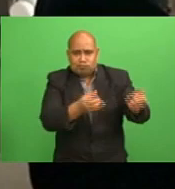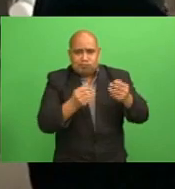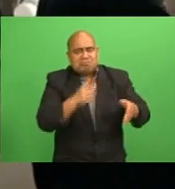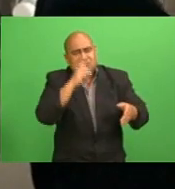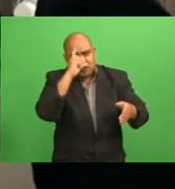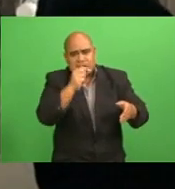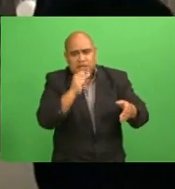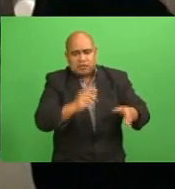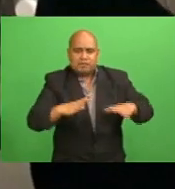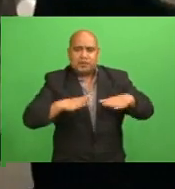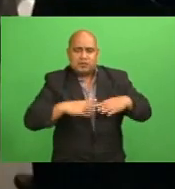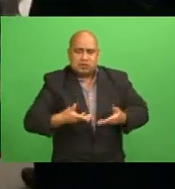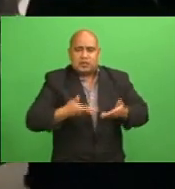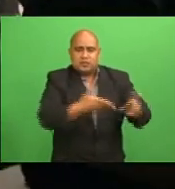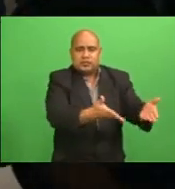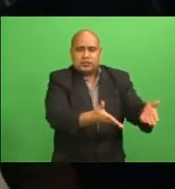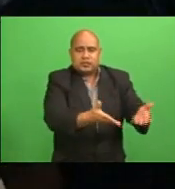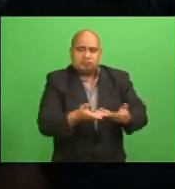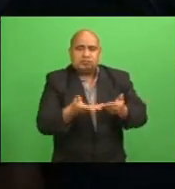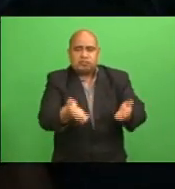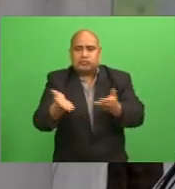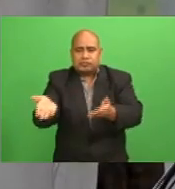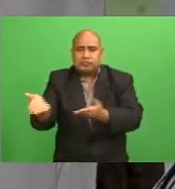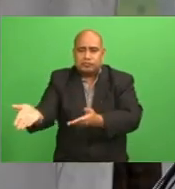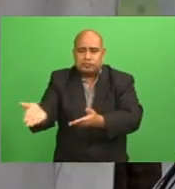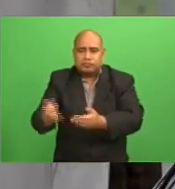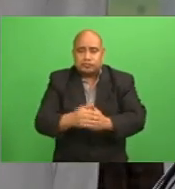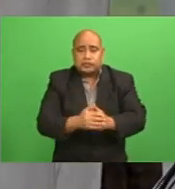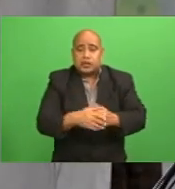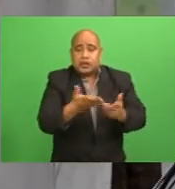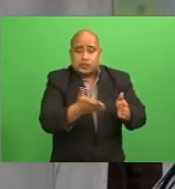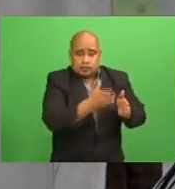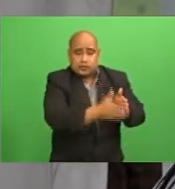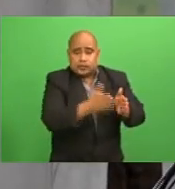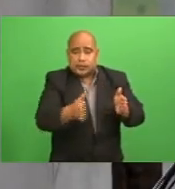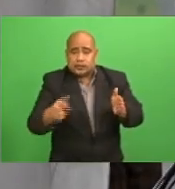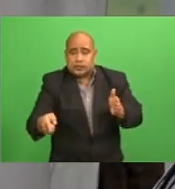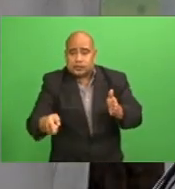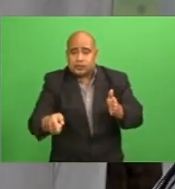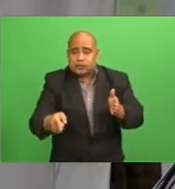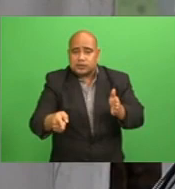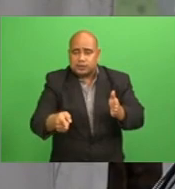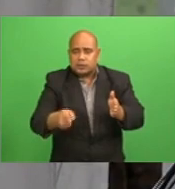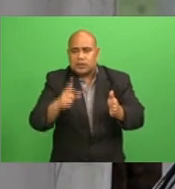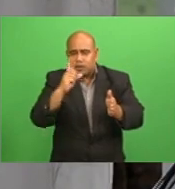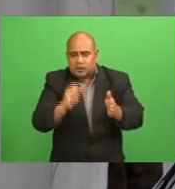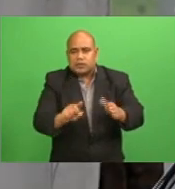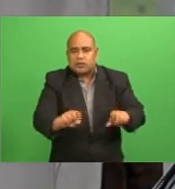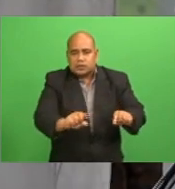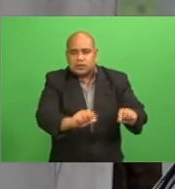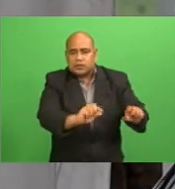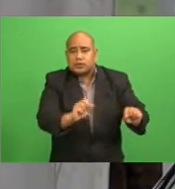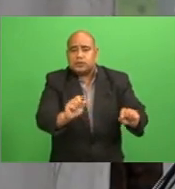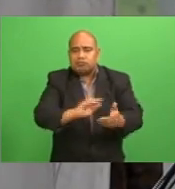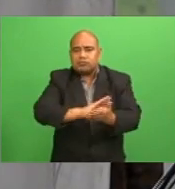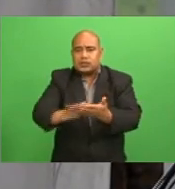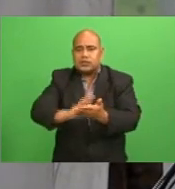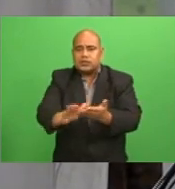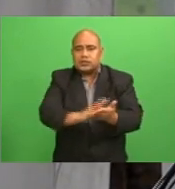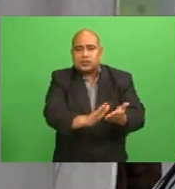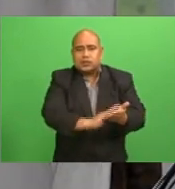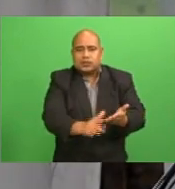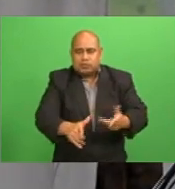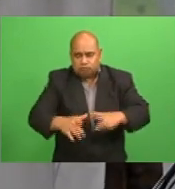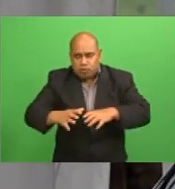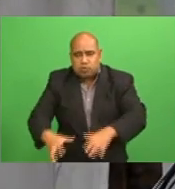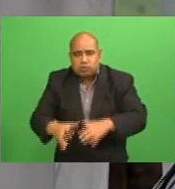cutting the production costs. These coconuts will be hygienically dehusked, deshelled and